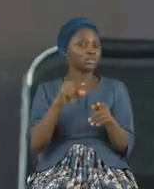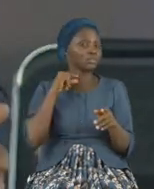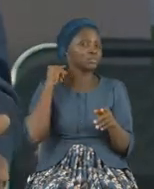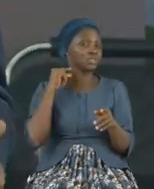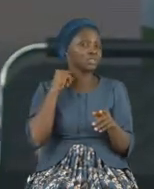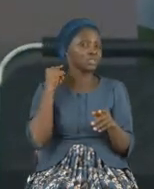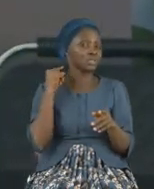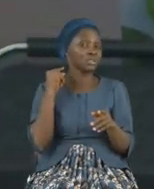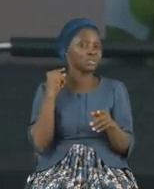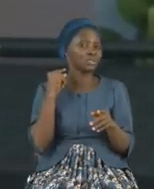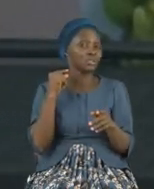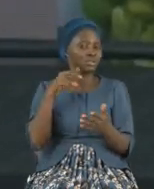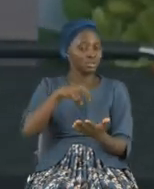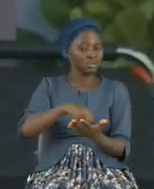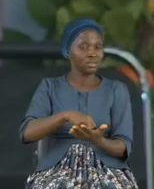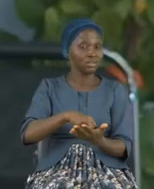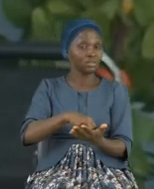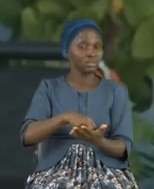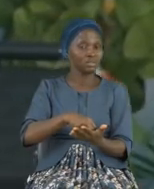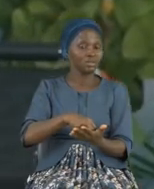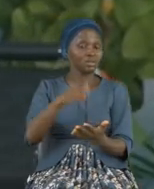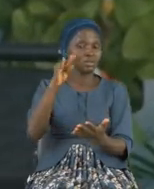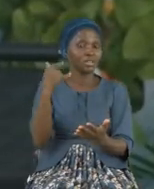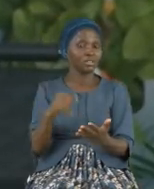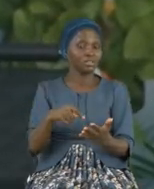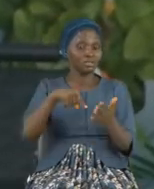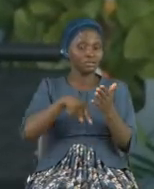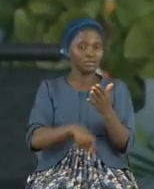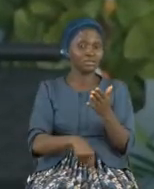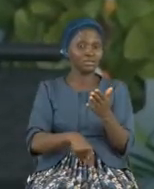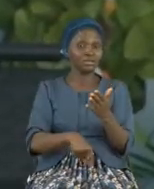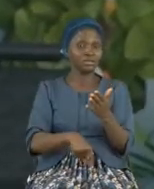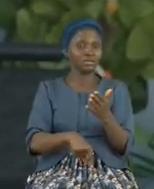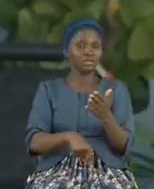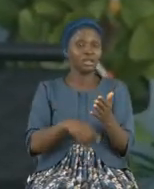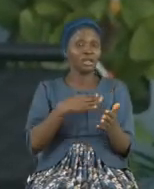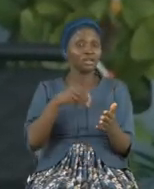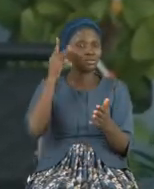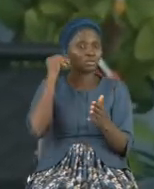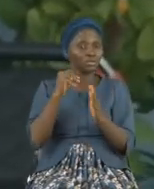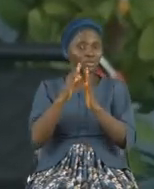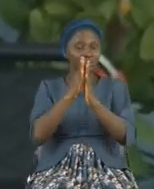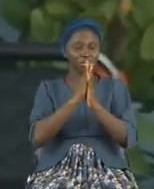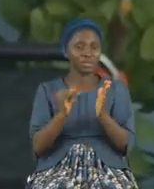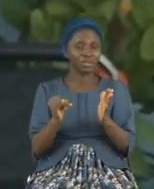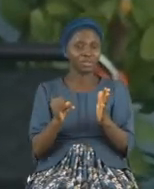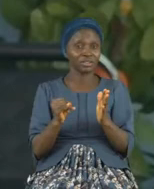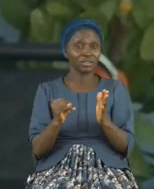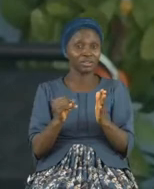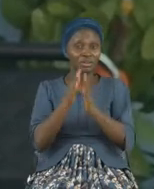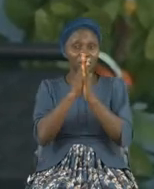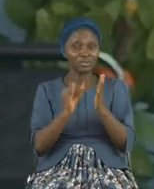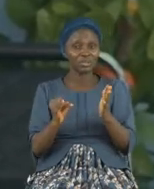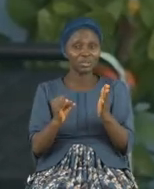knelt by the feet and he was praying, but praying to God